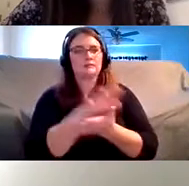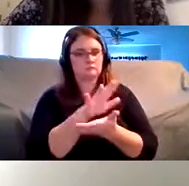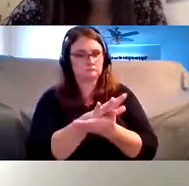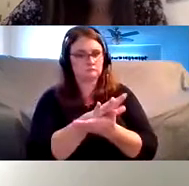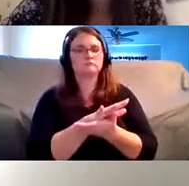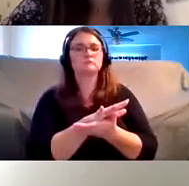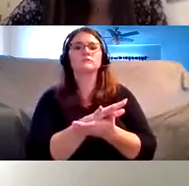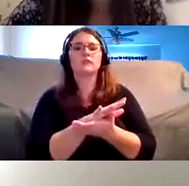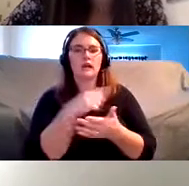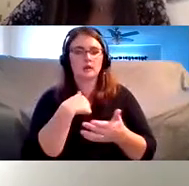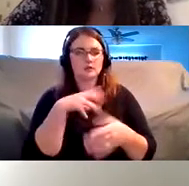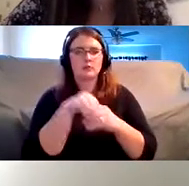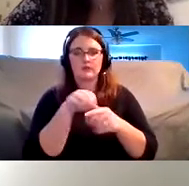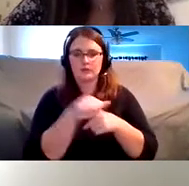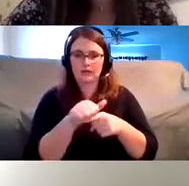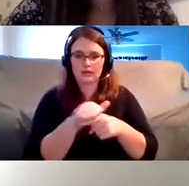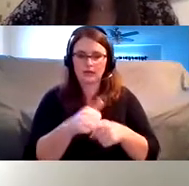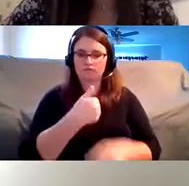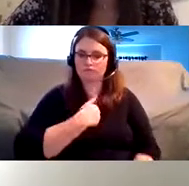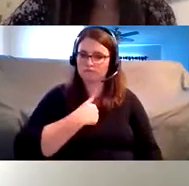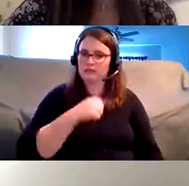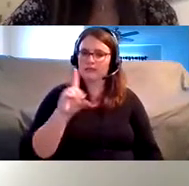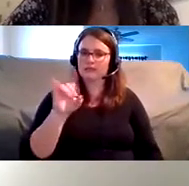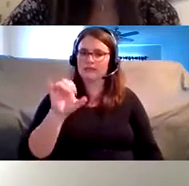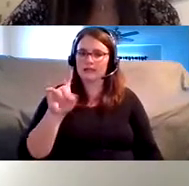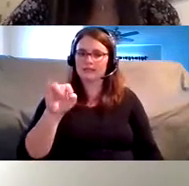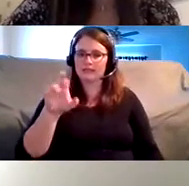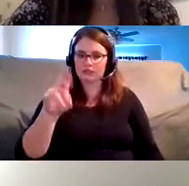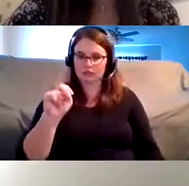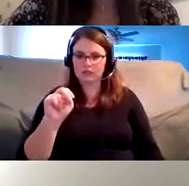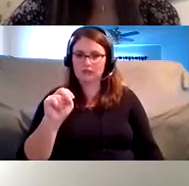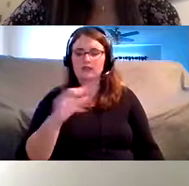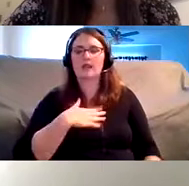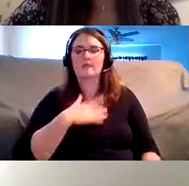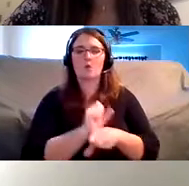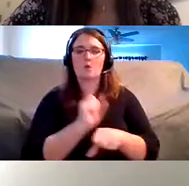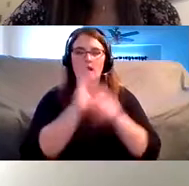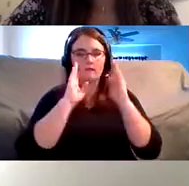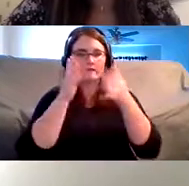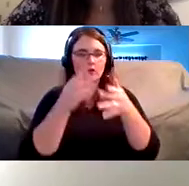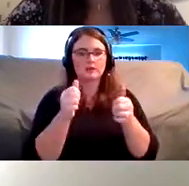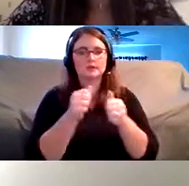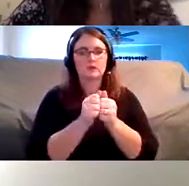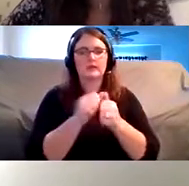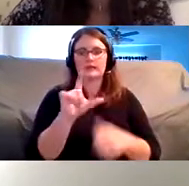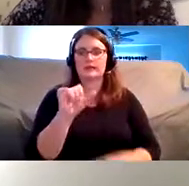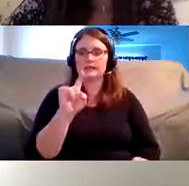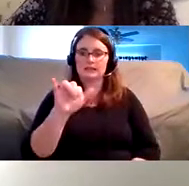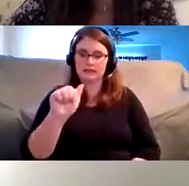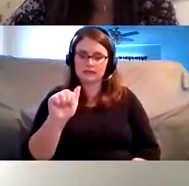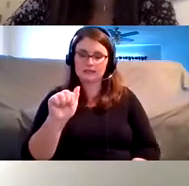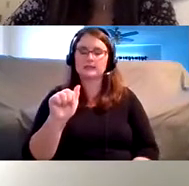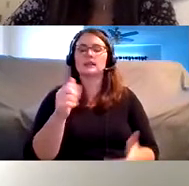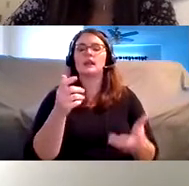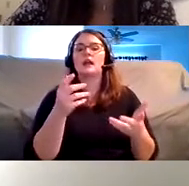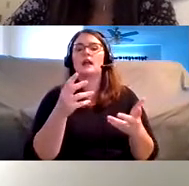training. I'm a dietitian, and then I focus my work in Latinos. And then I was part of a training of how